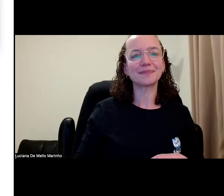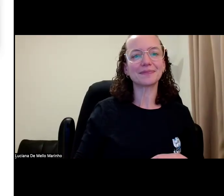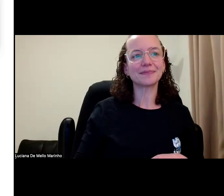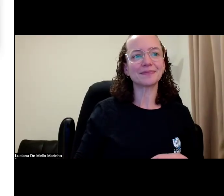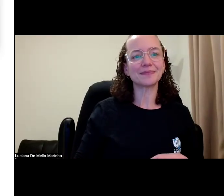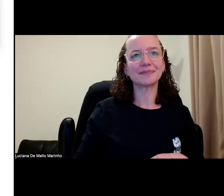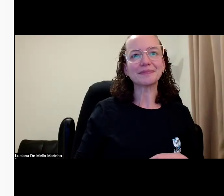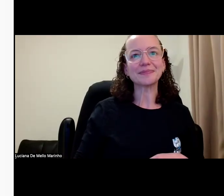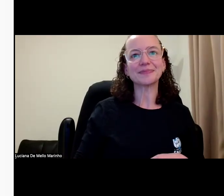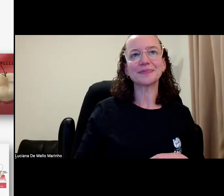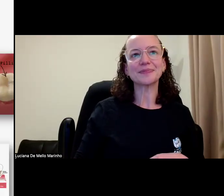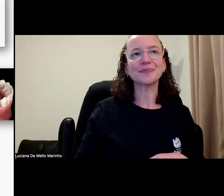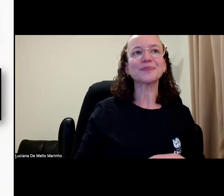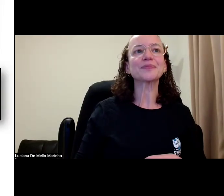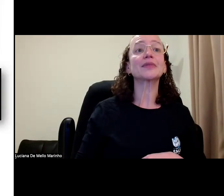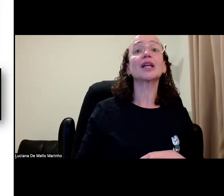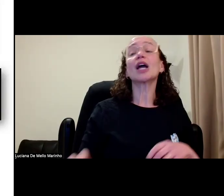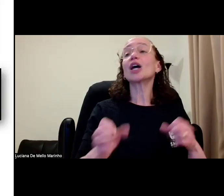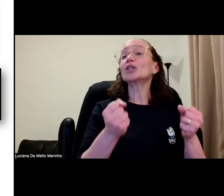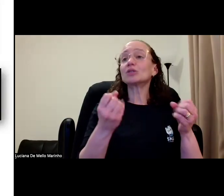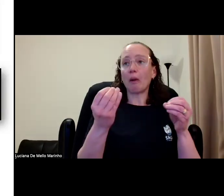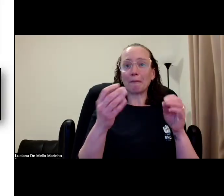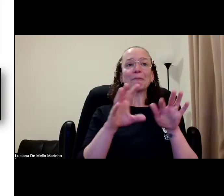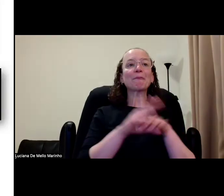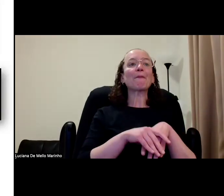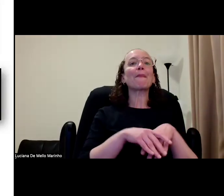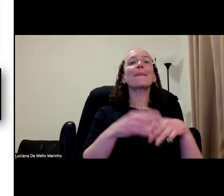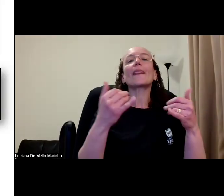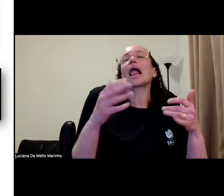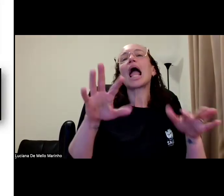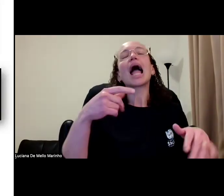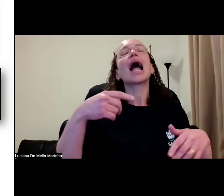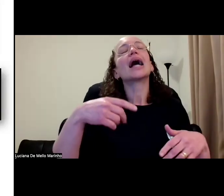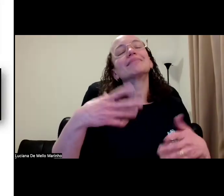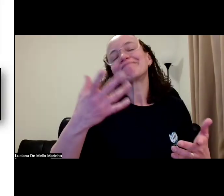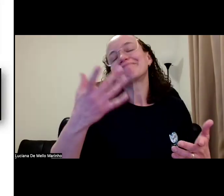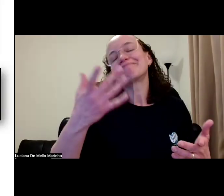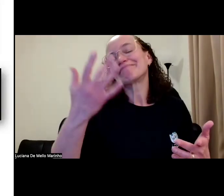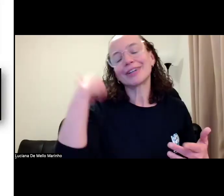more English translation. You have to be able to do that range and provide that.